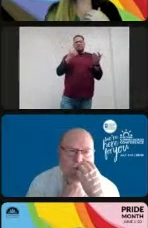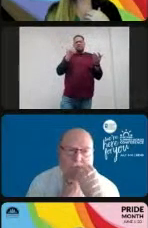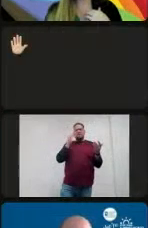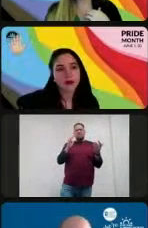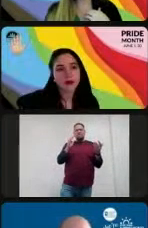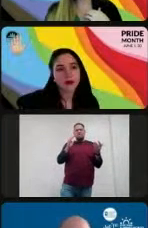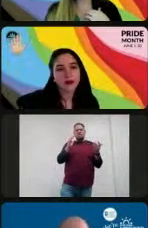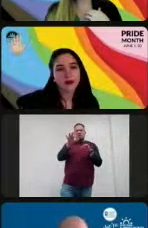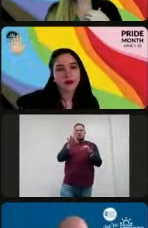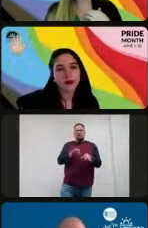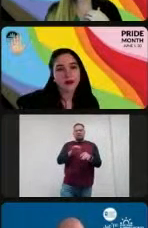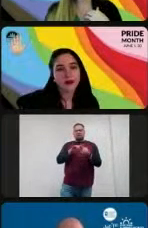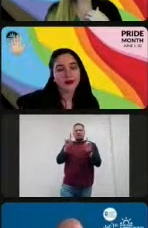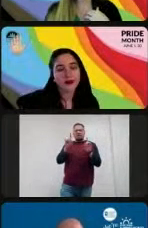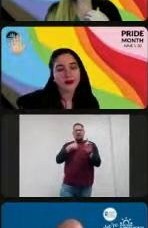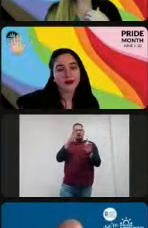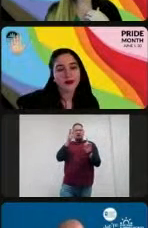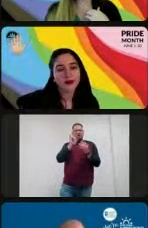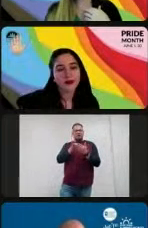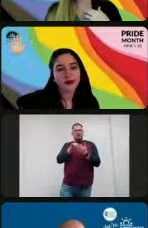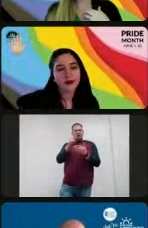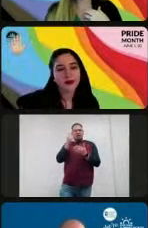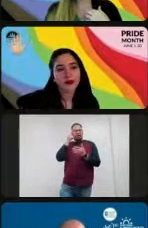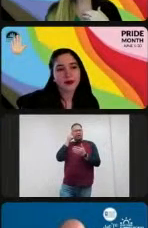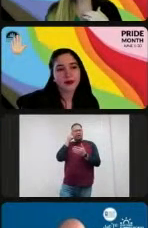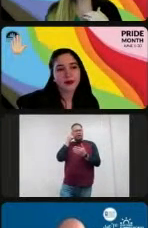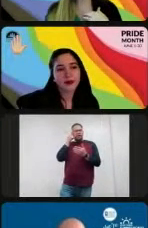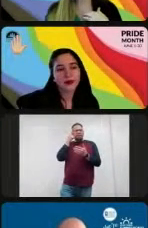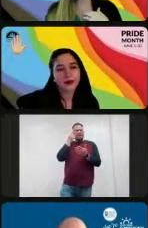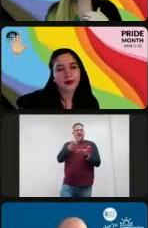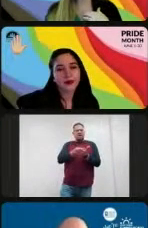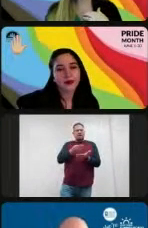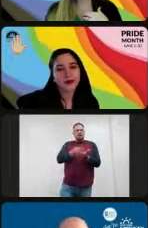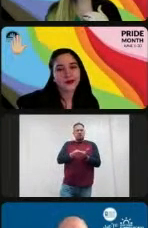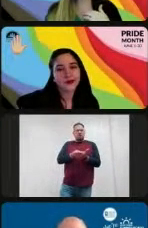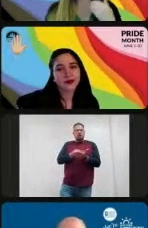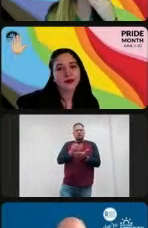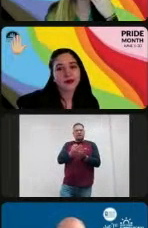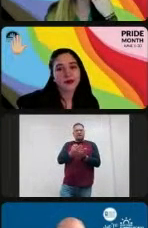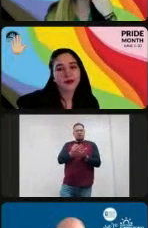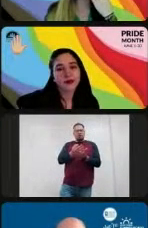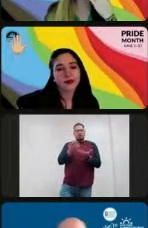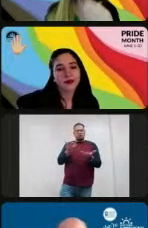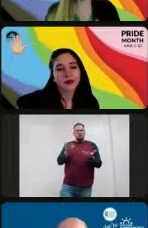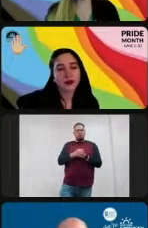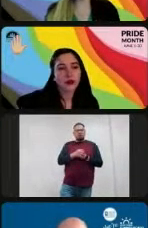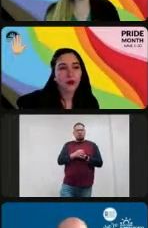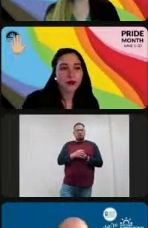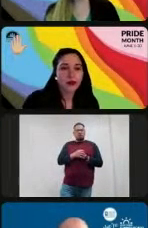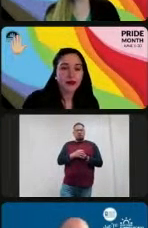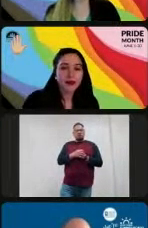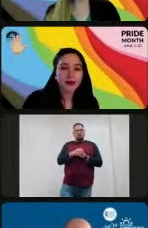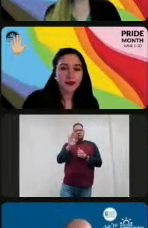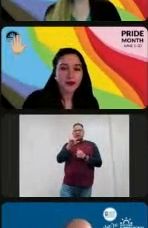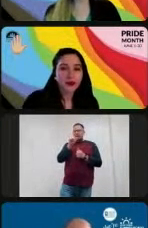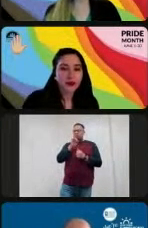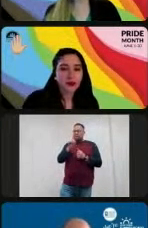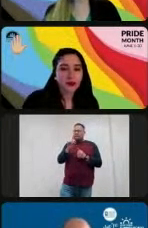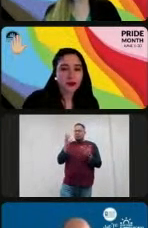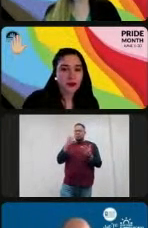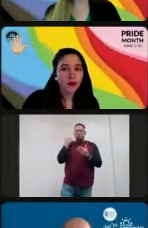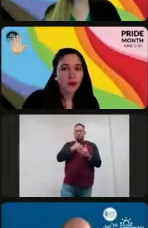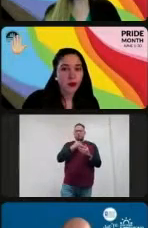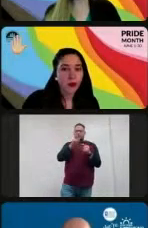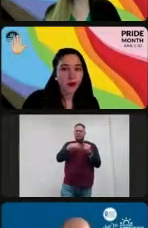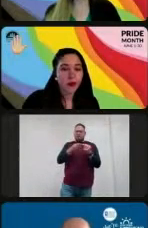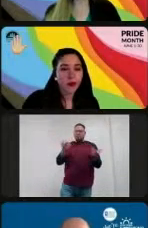real definition is, but when I hear it, I always think of financial. And that's not really what we're about.